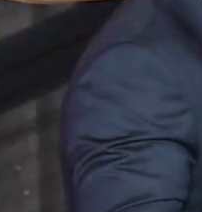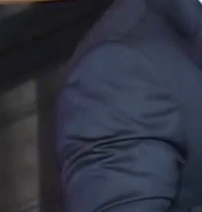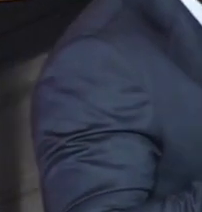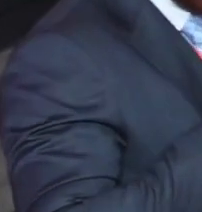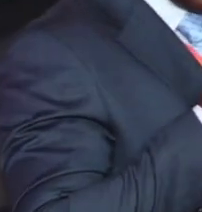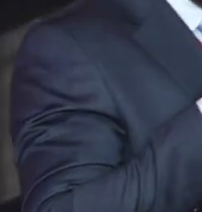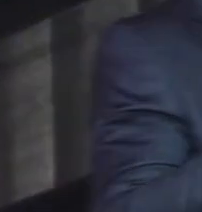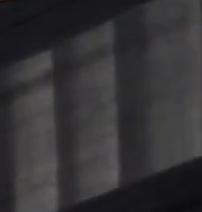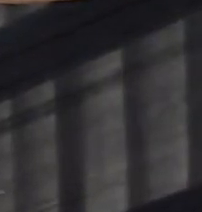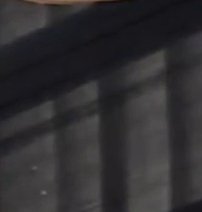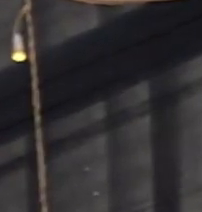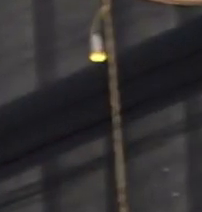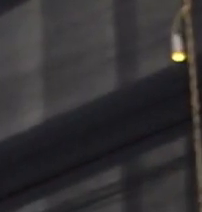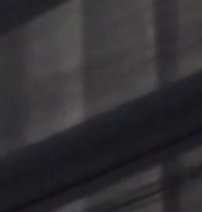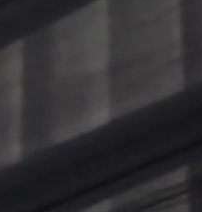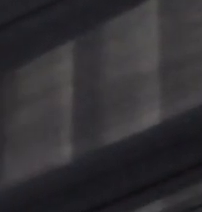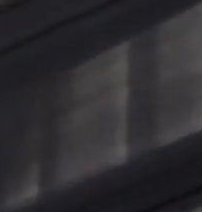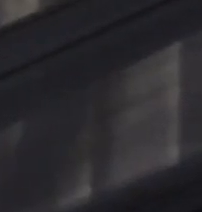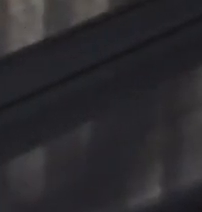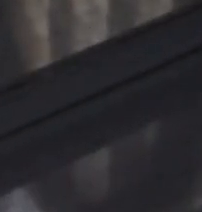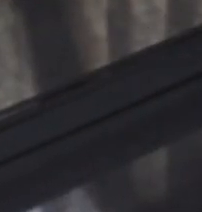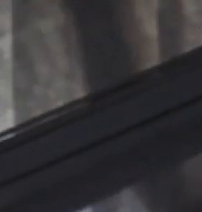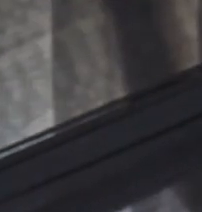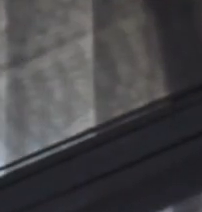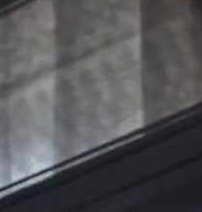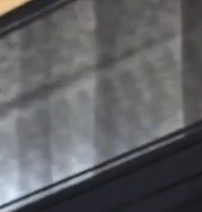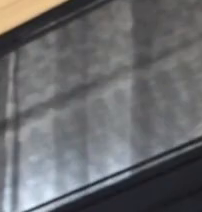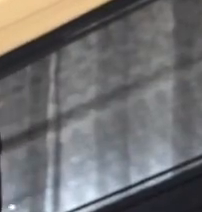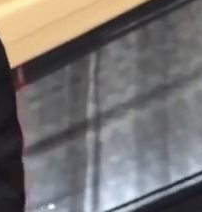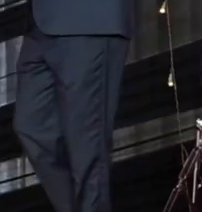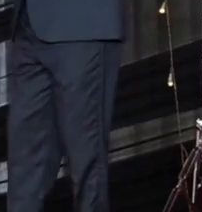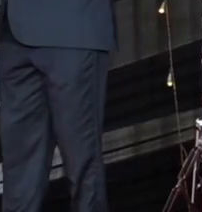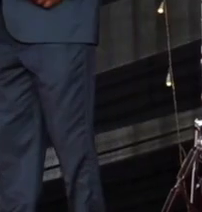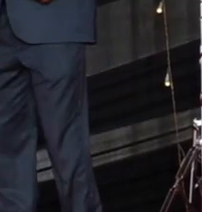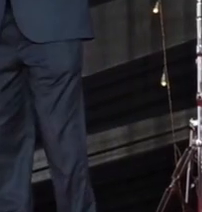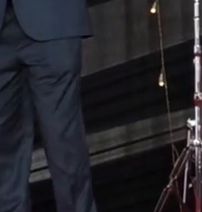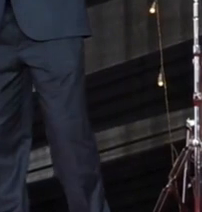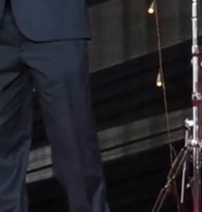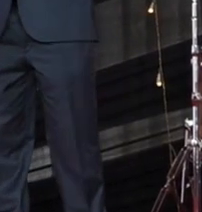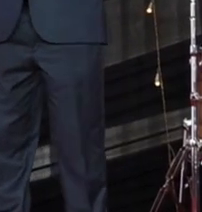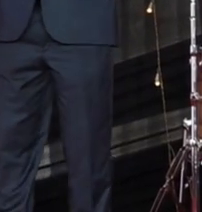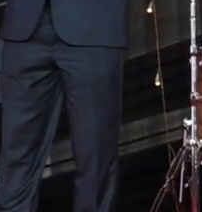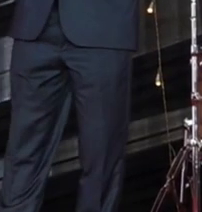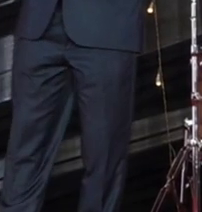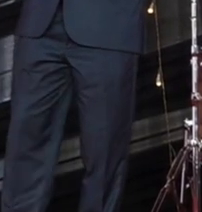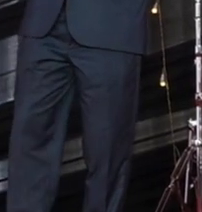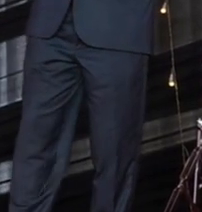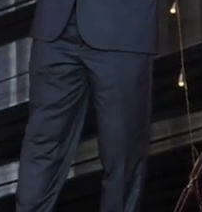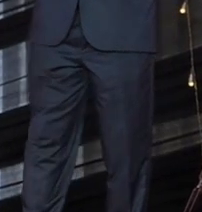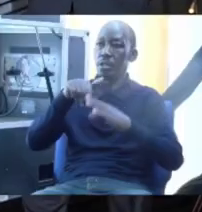1,000 years? To this God, it shall take one day. And there's somebody in this